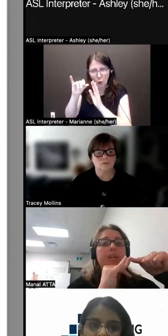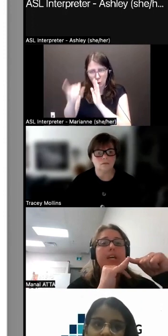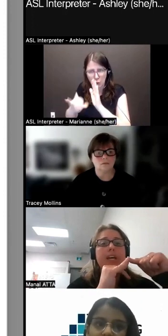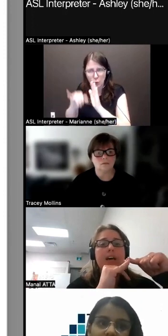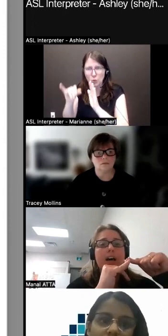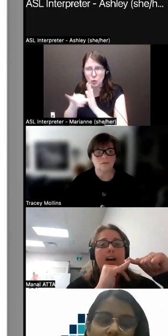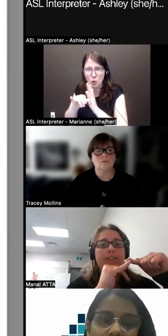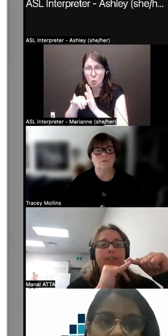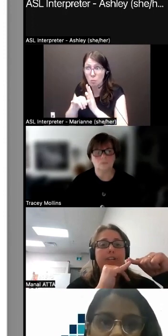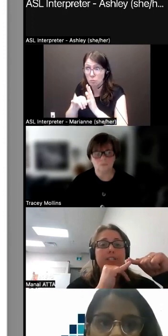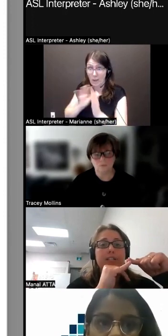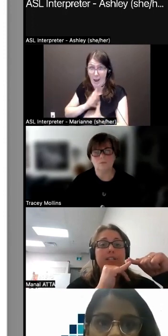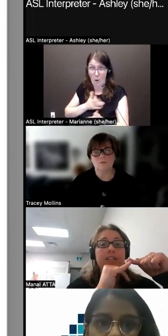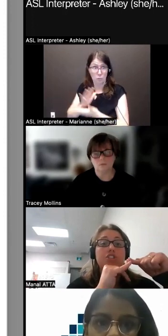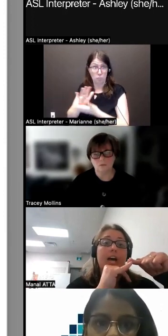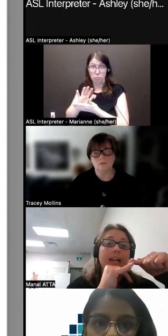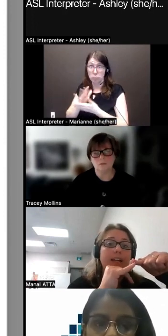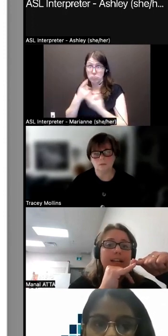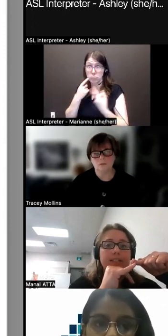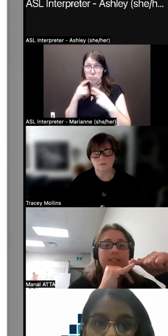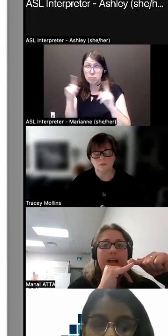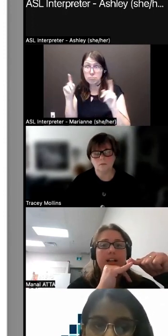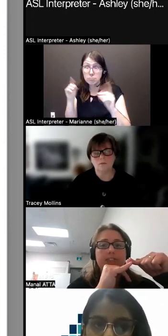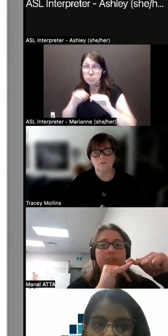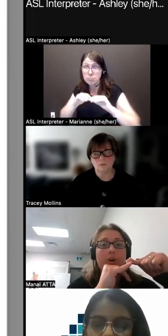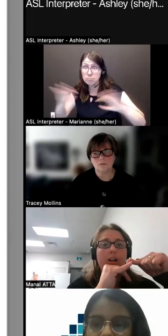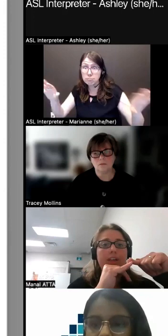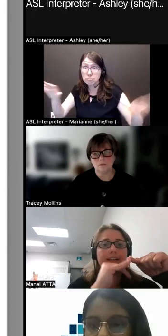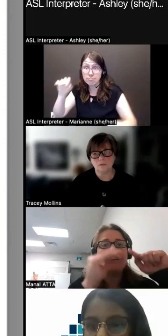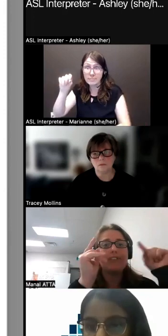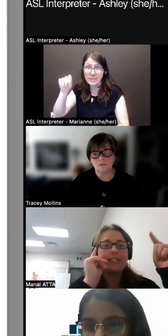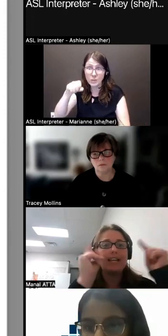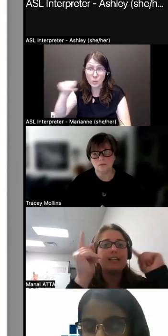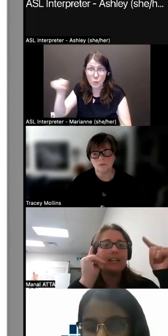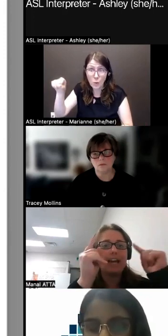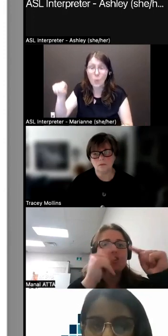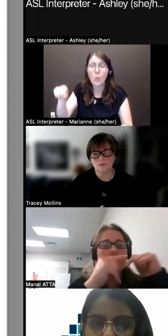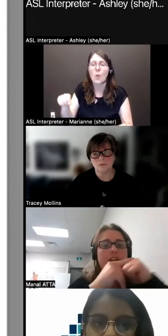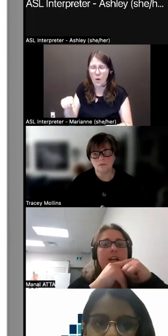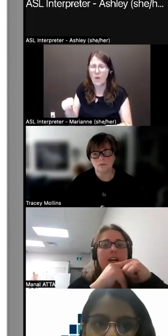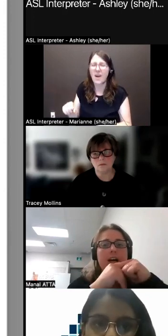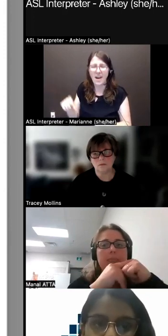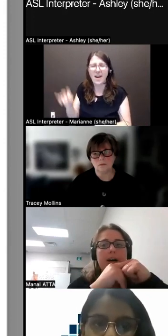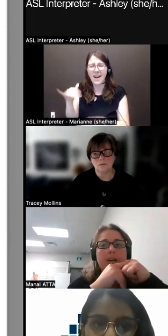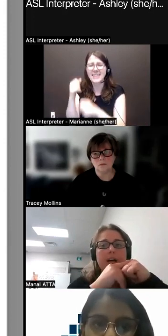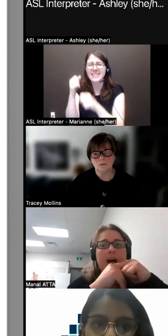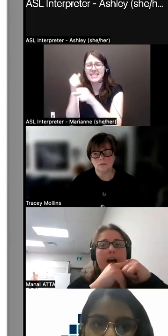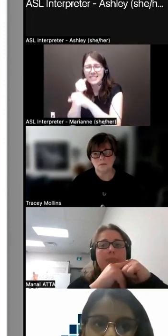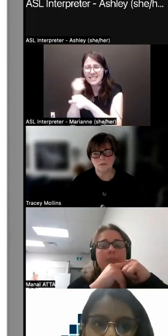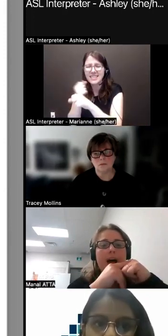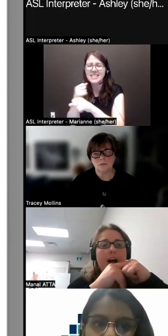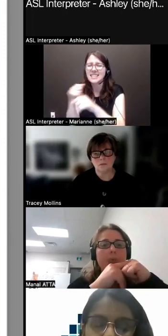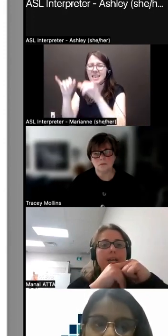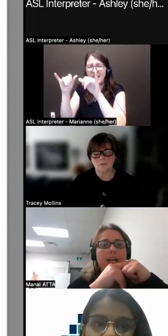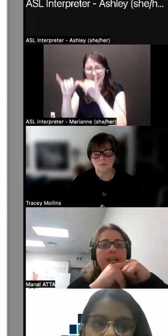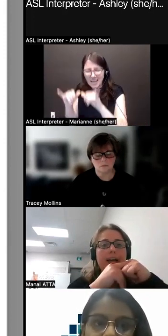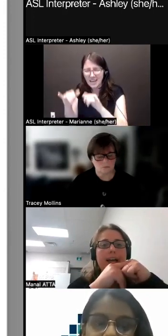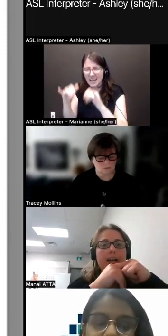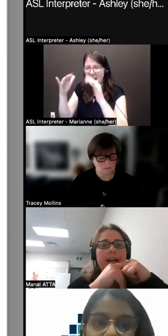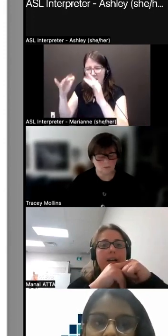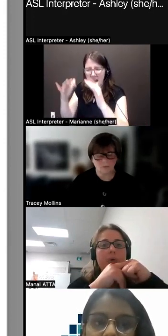through the, for instance, the channel itself. So all that gives us indication about are